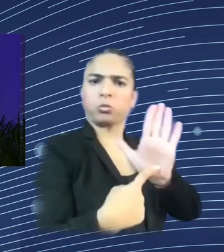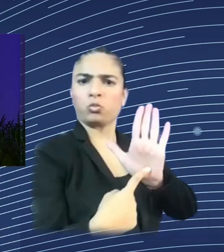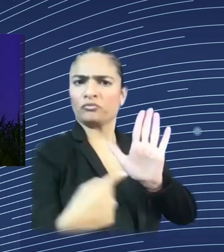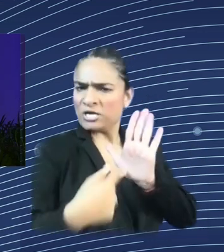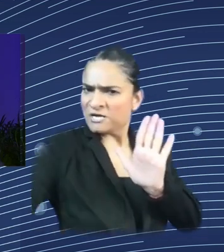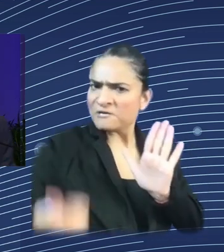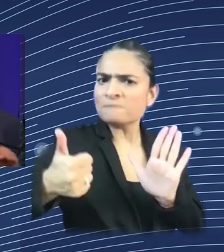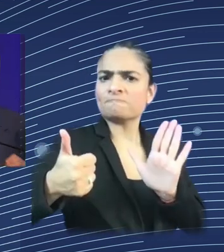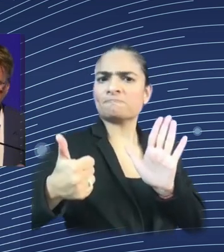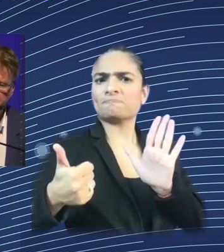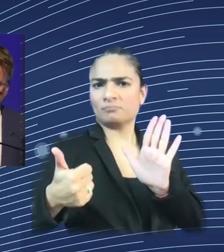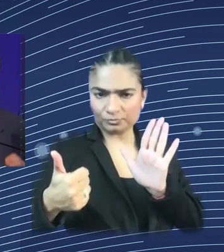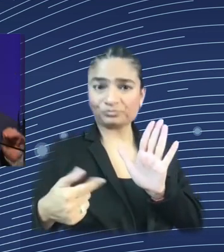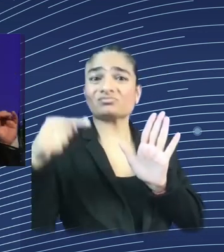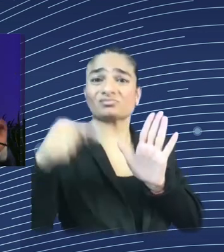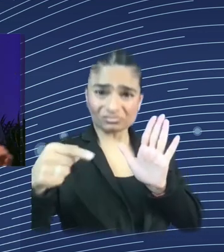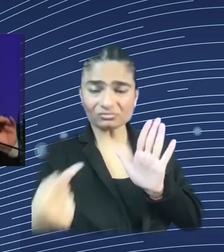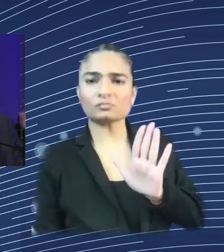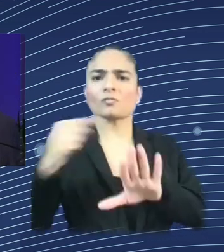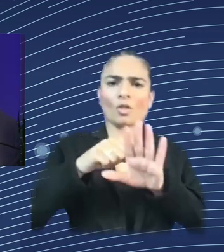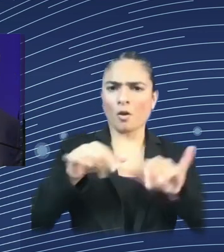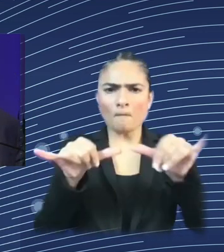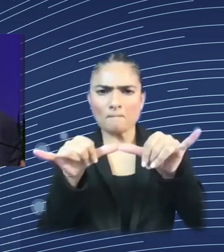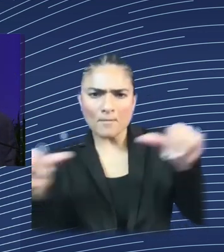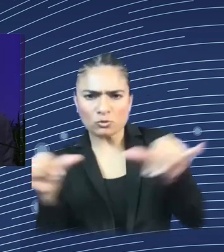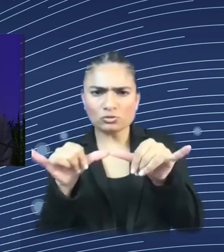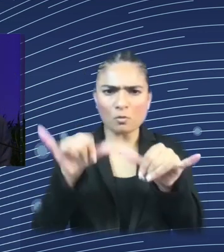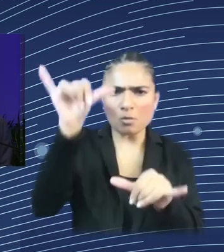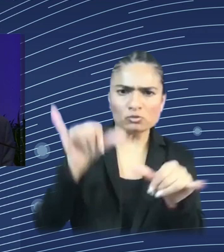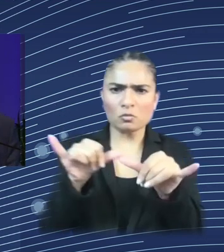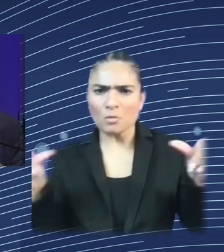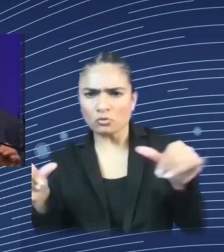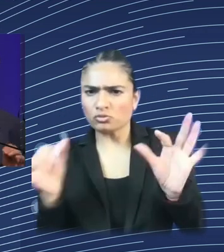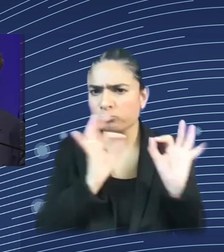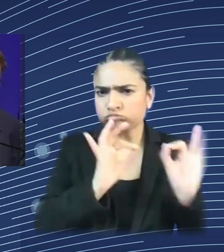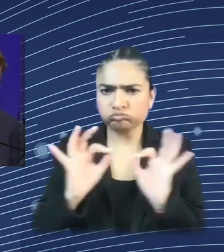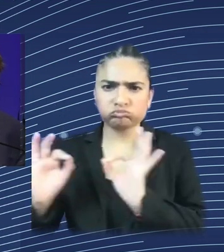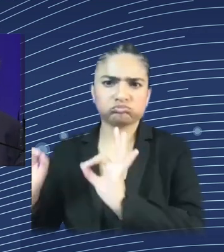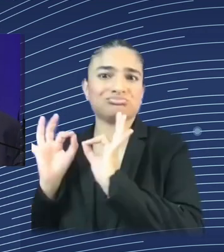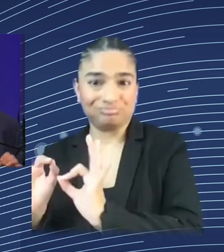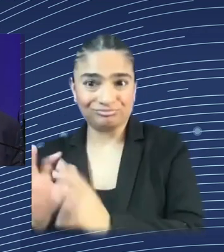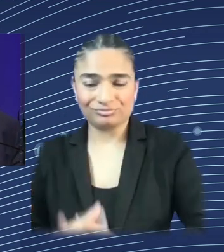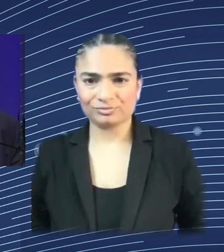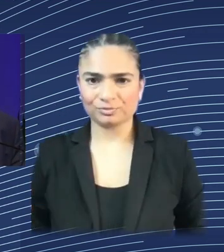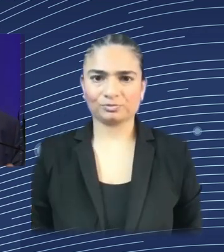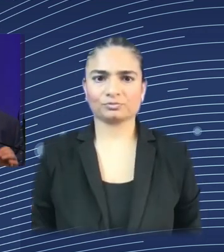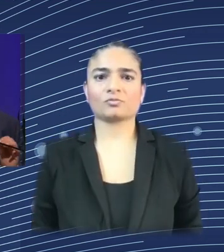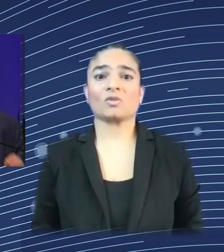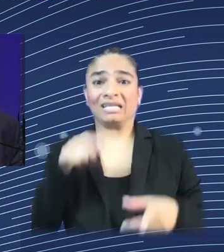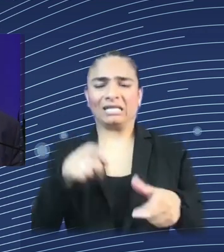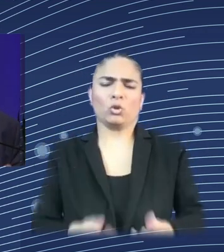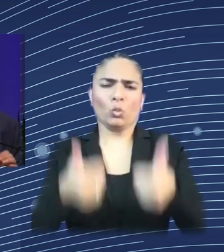Yes, very important rule. We introduced this already in 2014. Very important. It's only